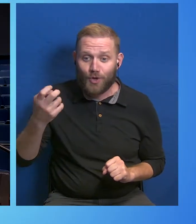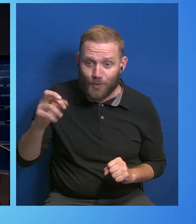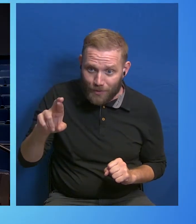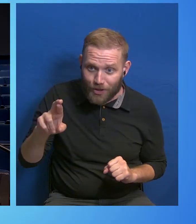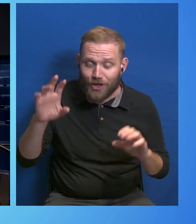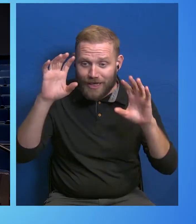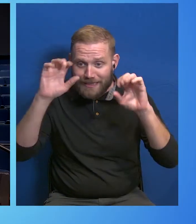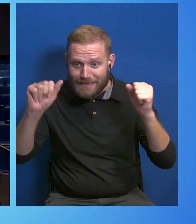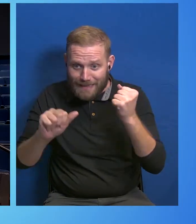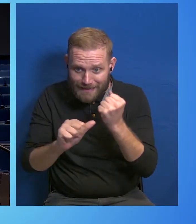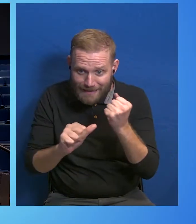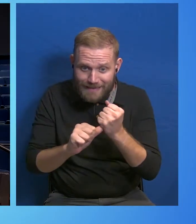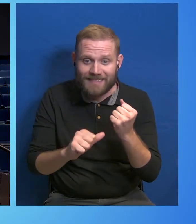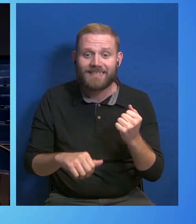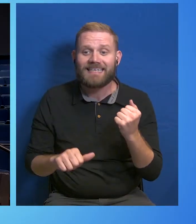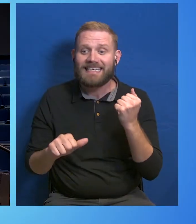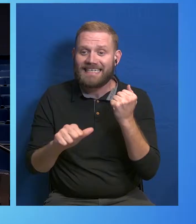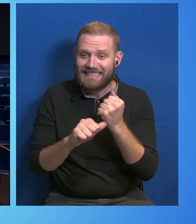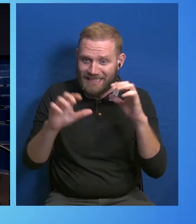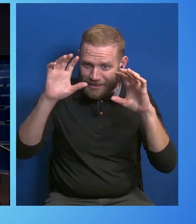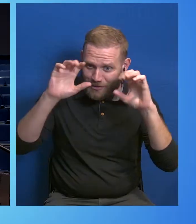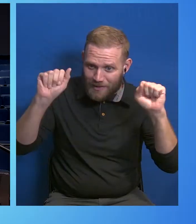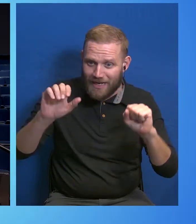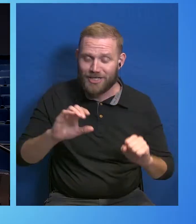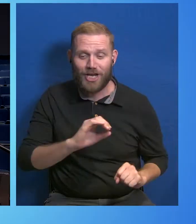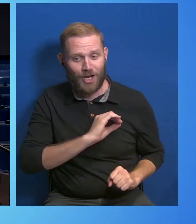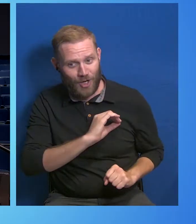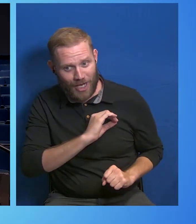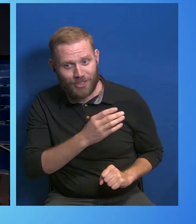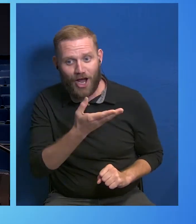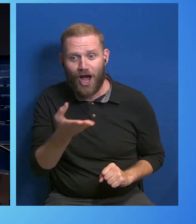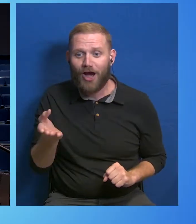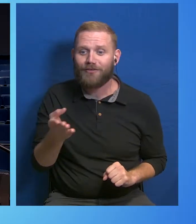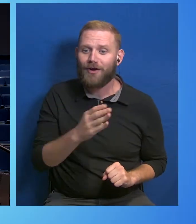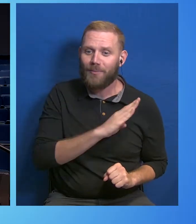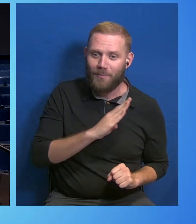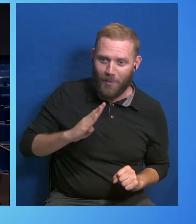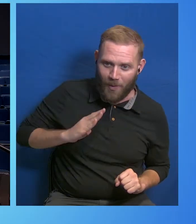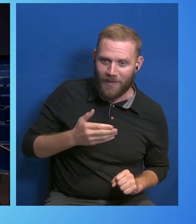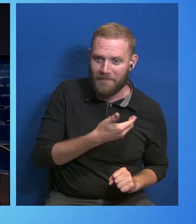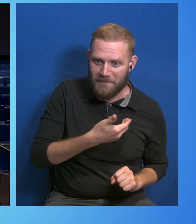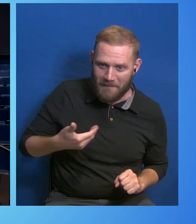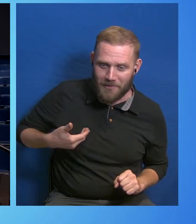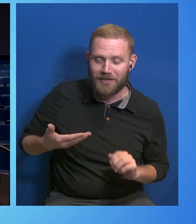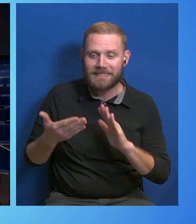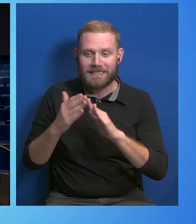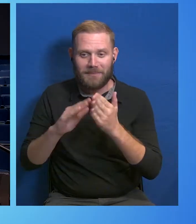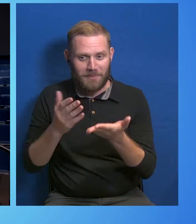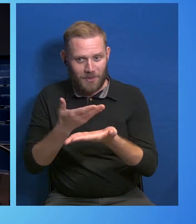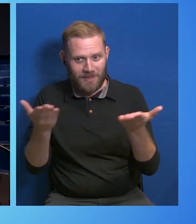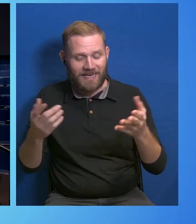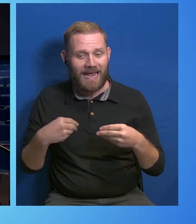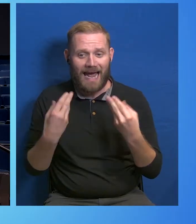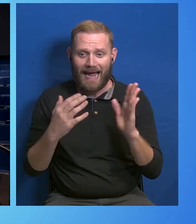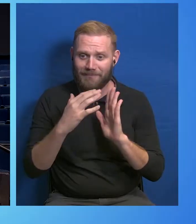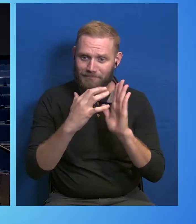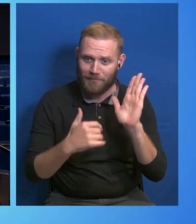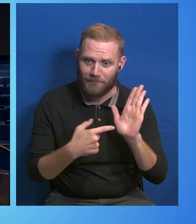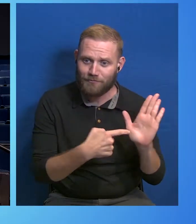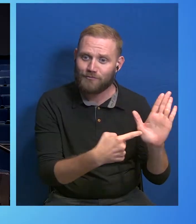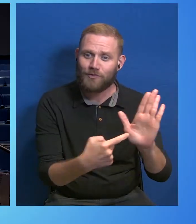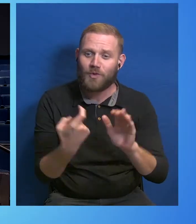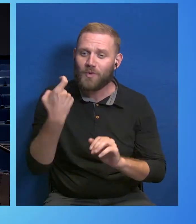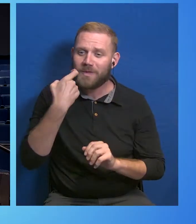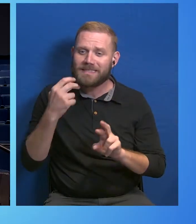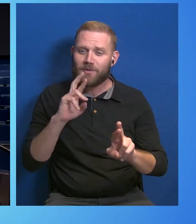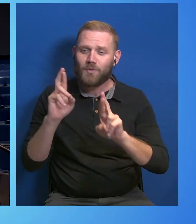Assistant Superintendent Katchop, members of the board and ASDB community. You've been provided with our most recent